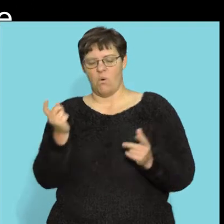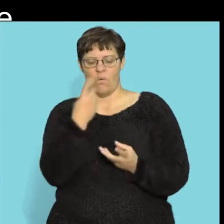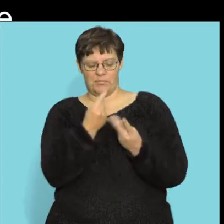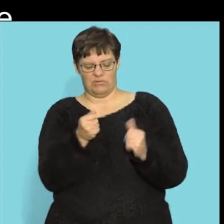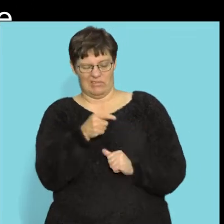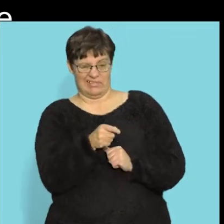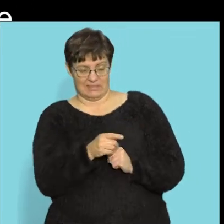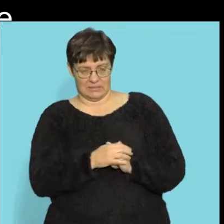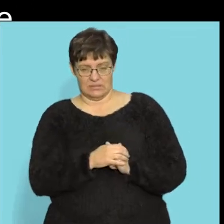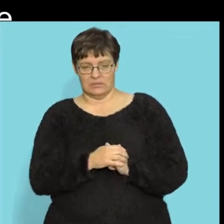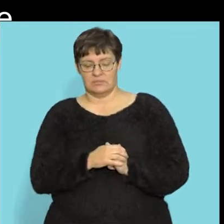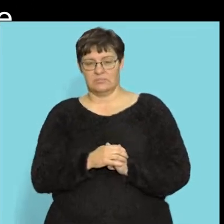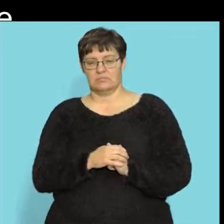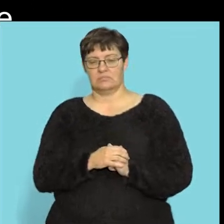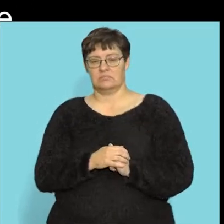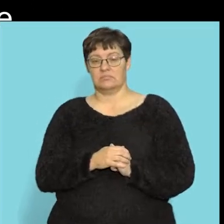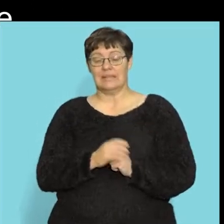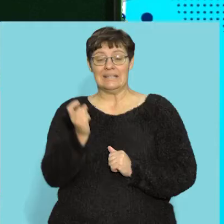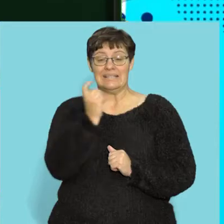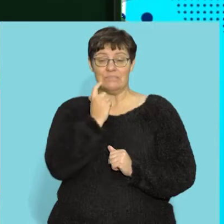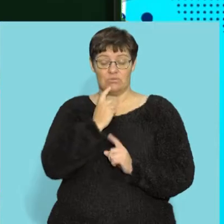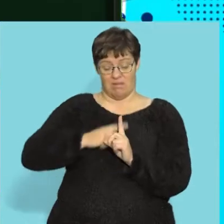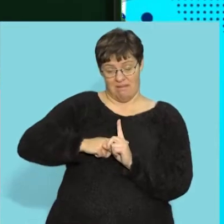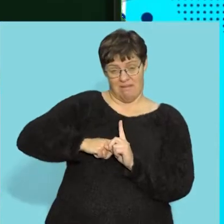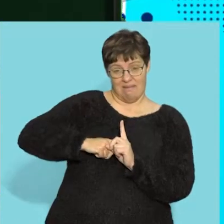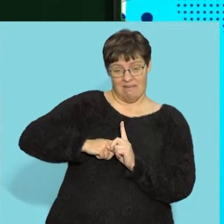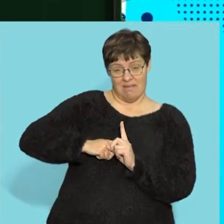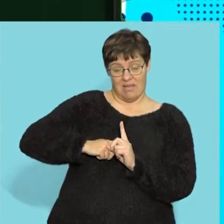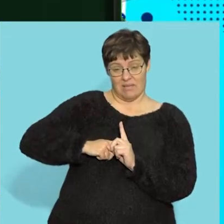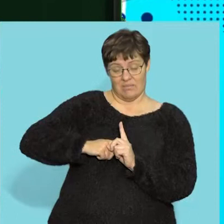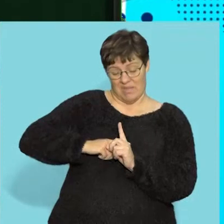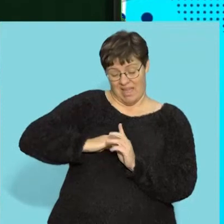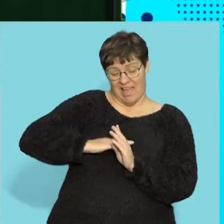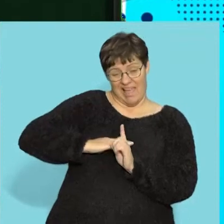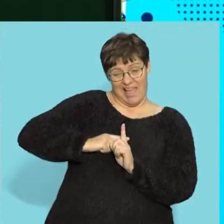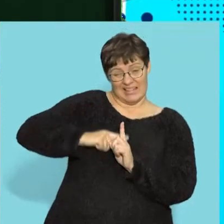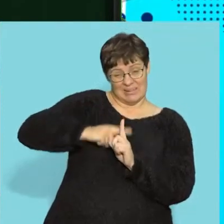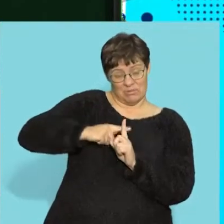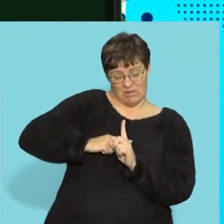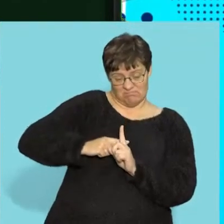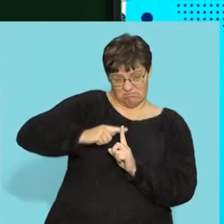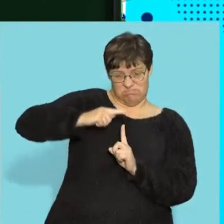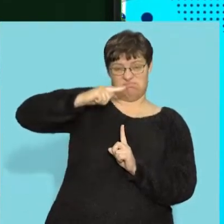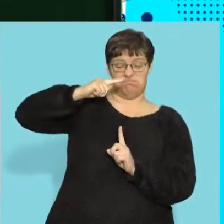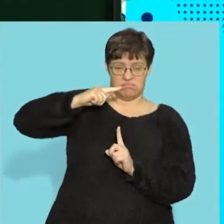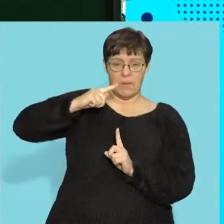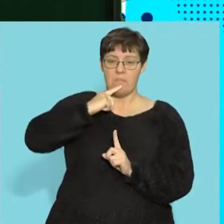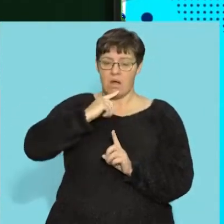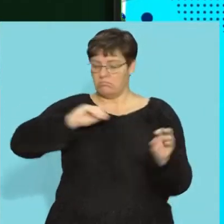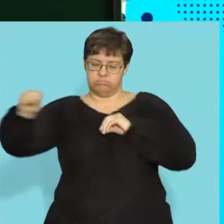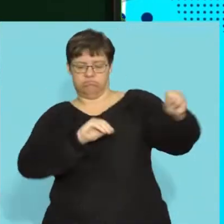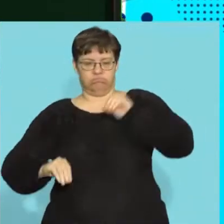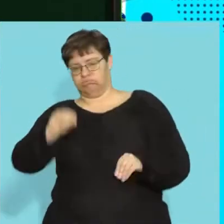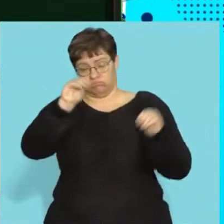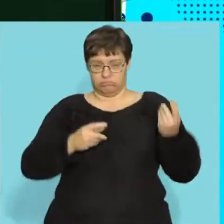that at a higher temperature, what is actually happening? There is greater haphazard random movement. So at a higher